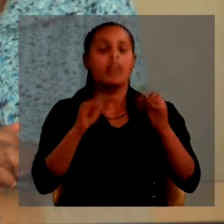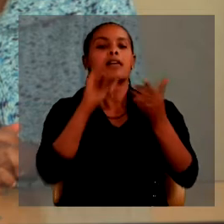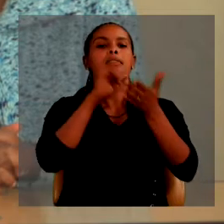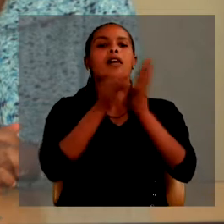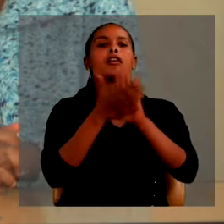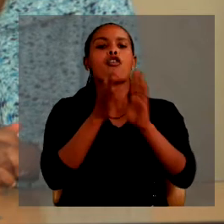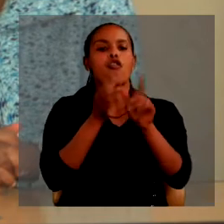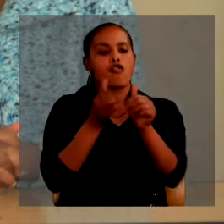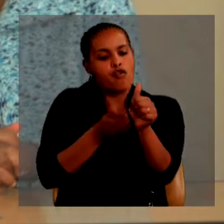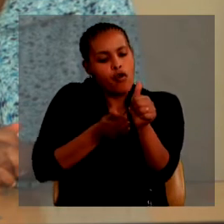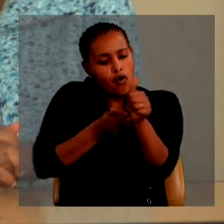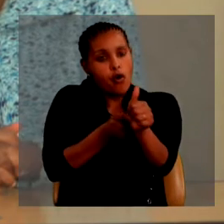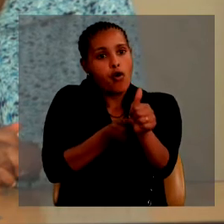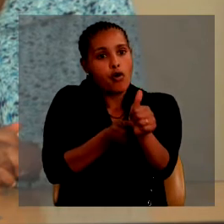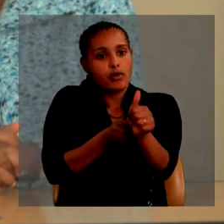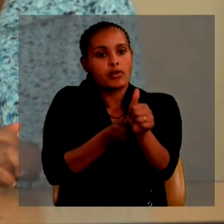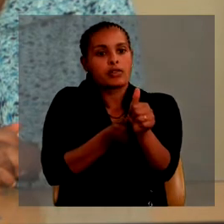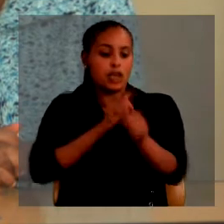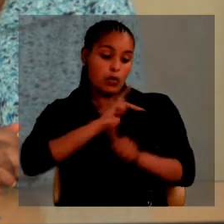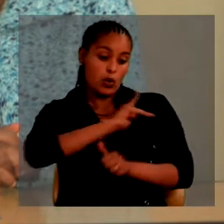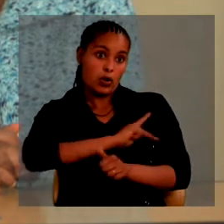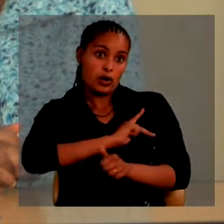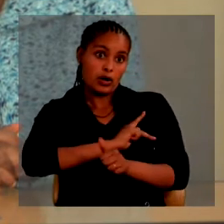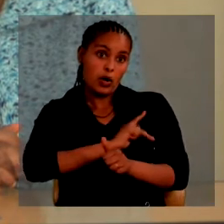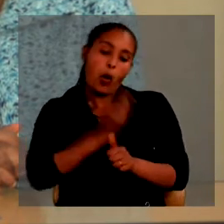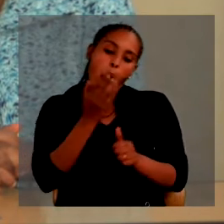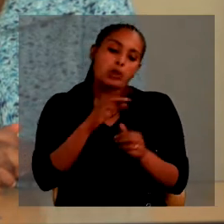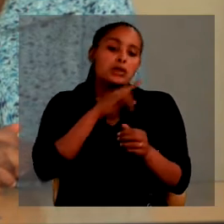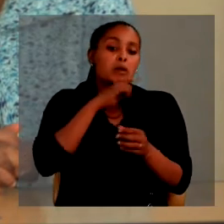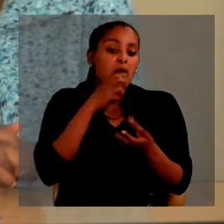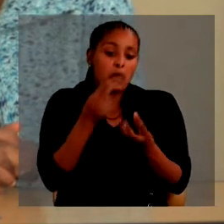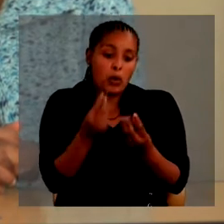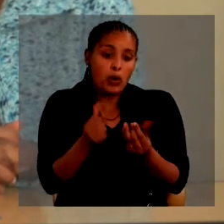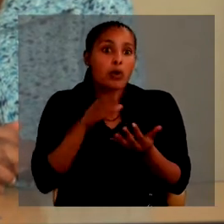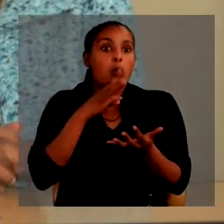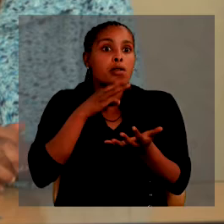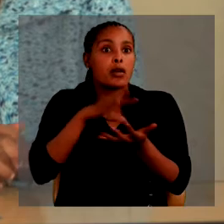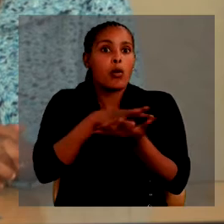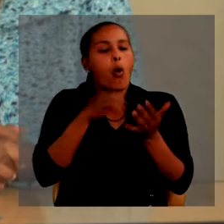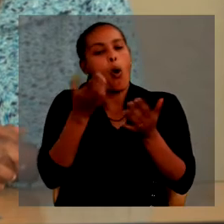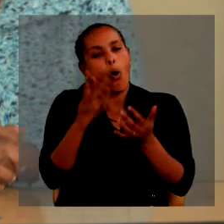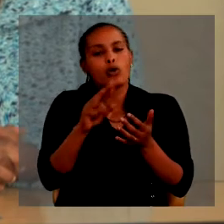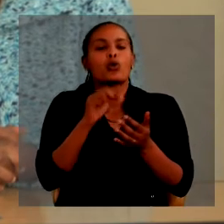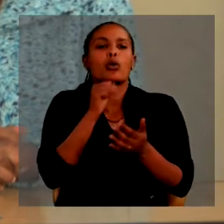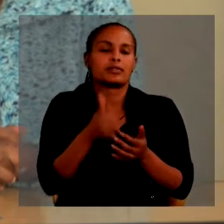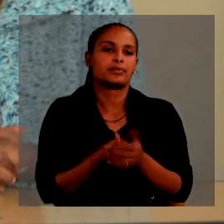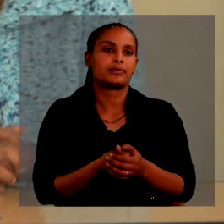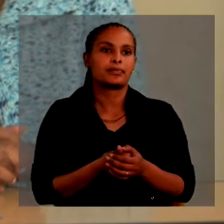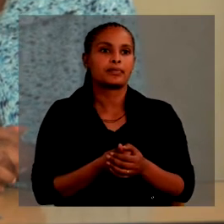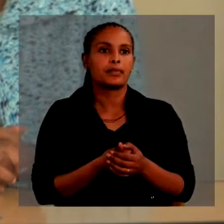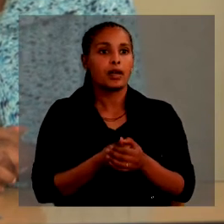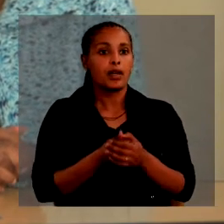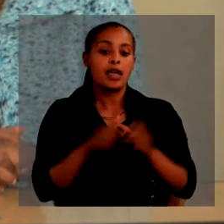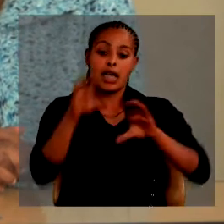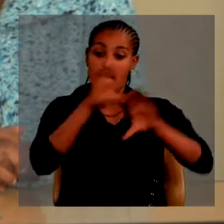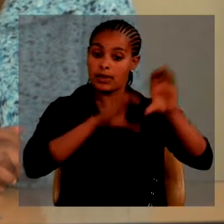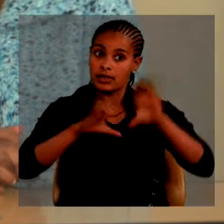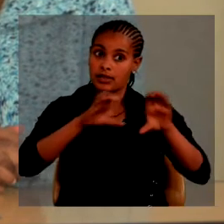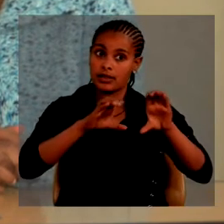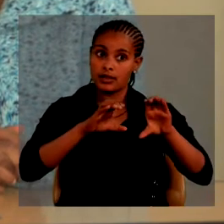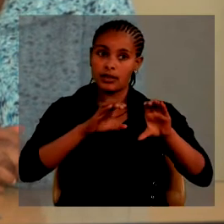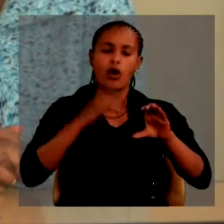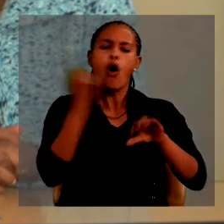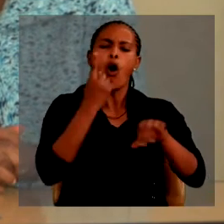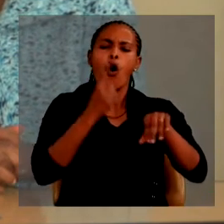that follows the property, whether it is soluble in water or not soluble in water. So chemistry